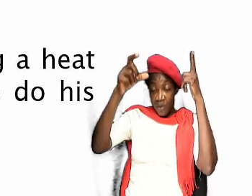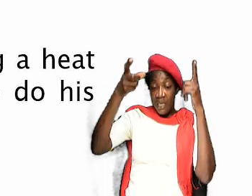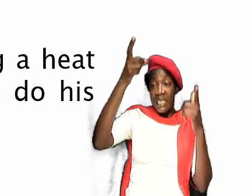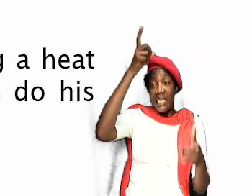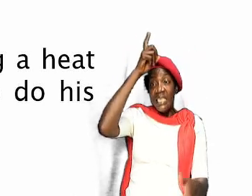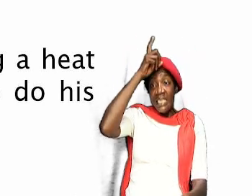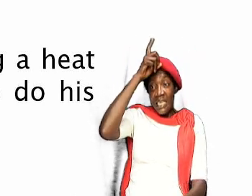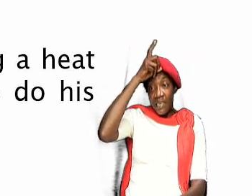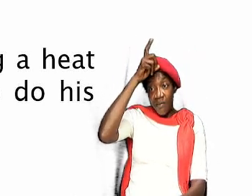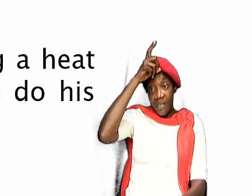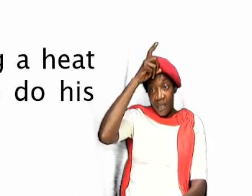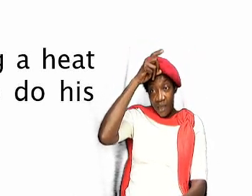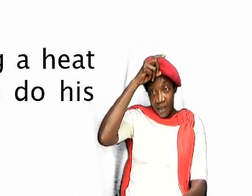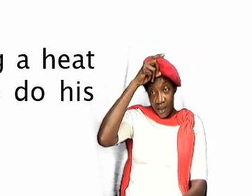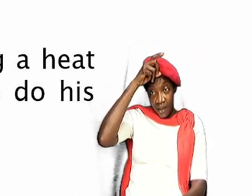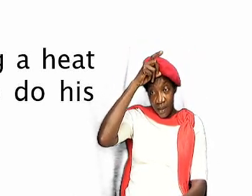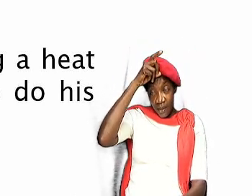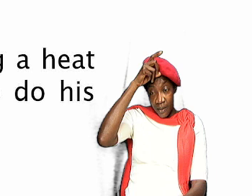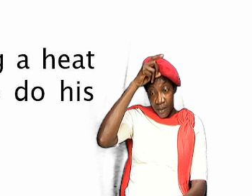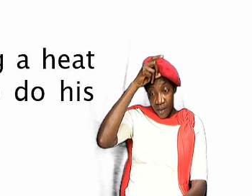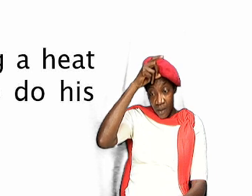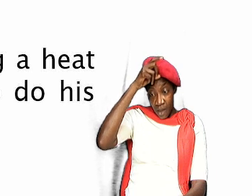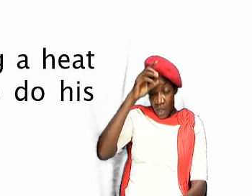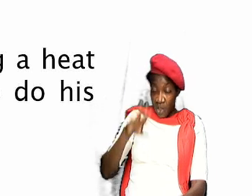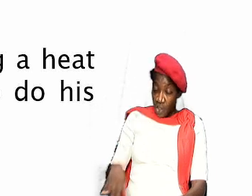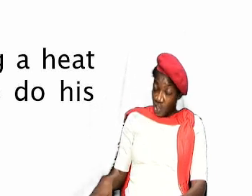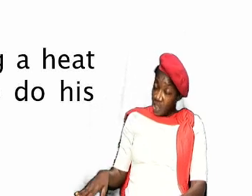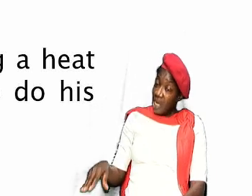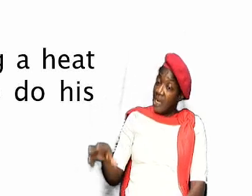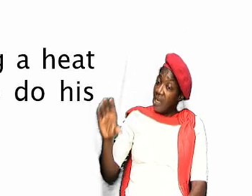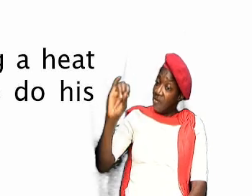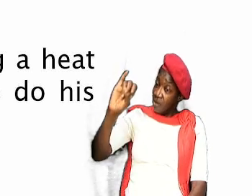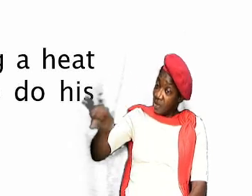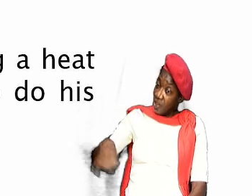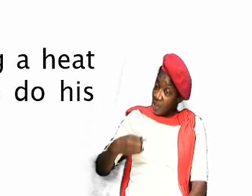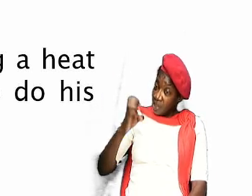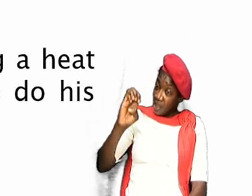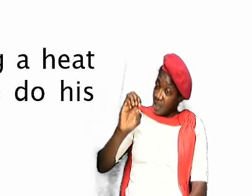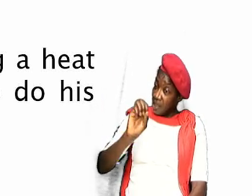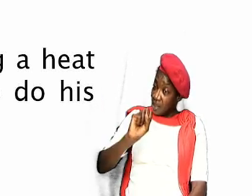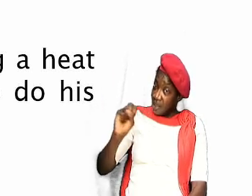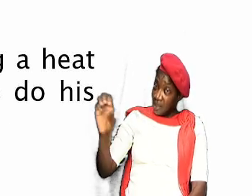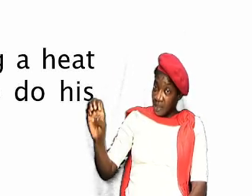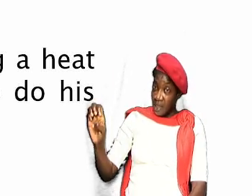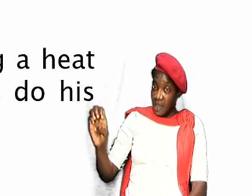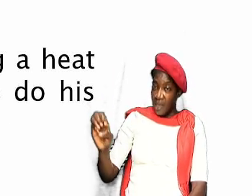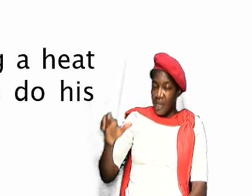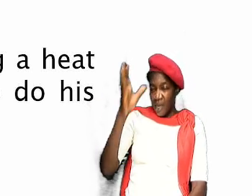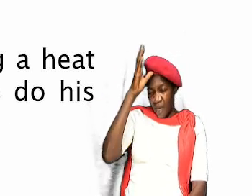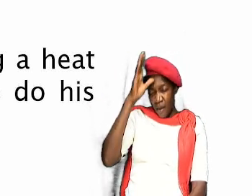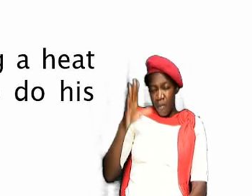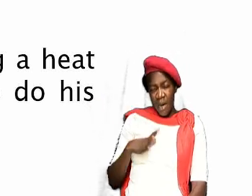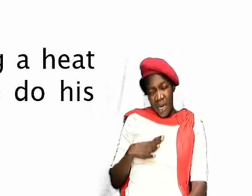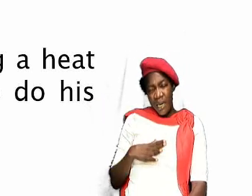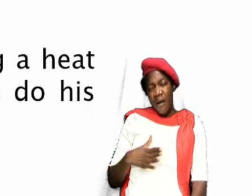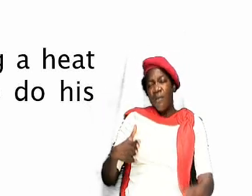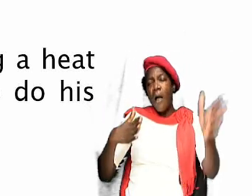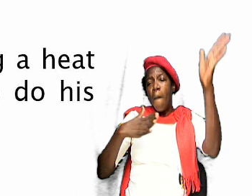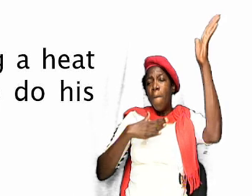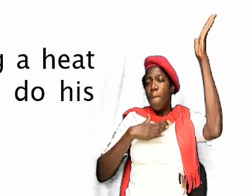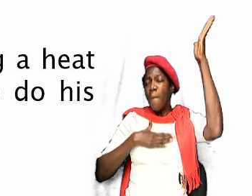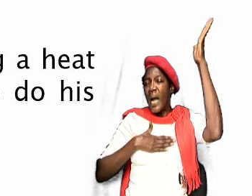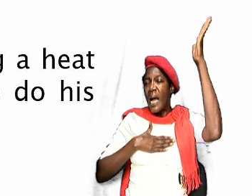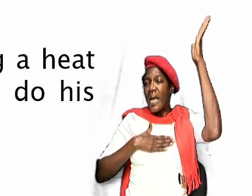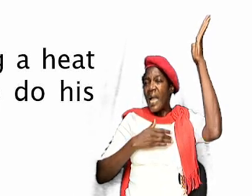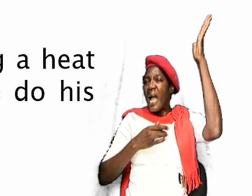David, oh glory to God, the son of Jesse, a man after my own heart who